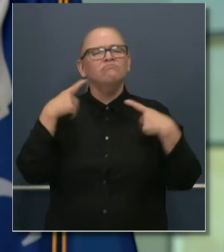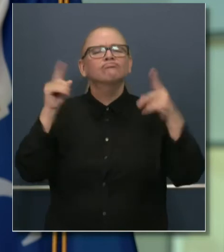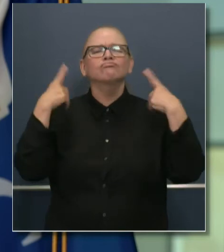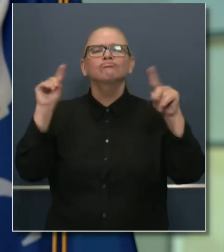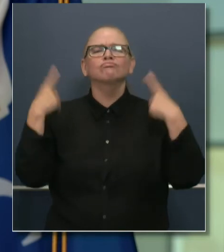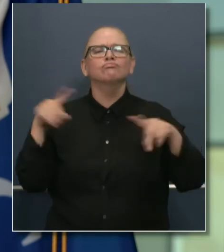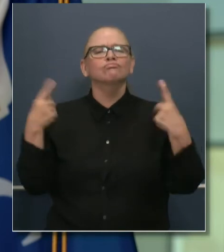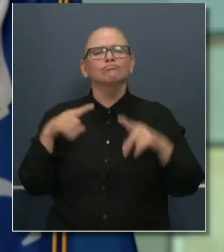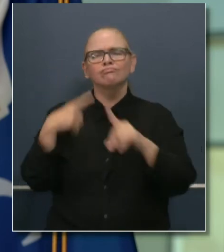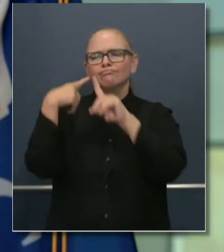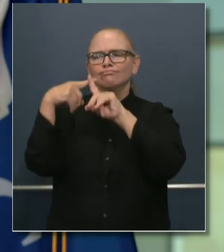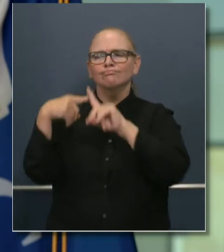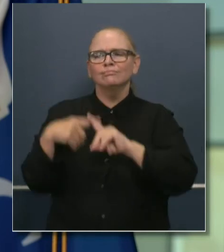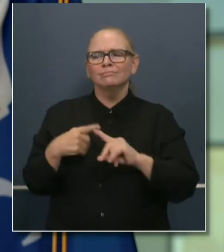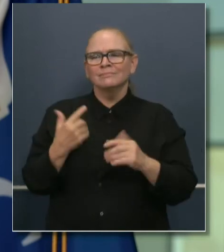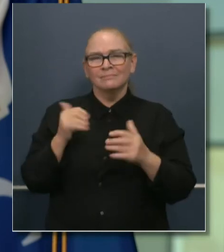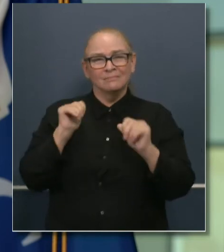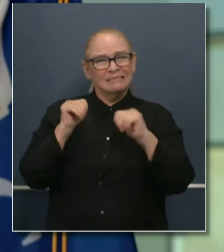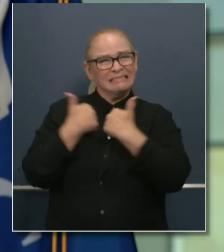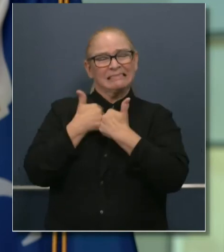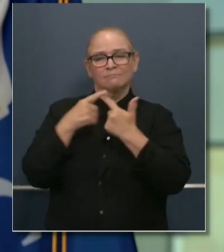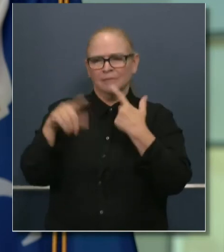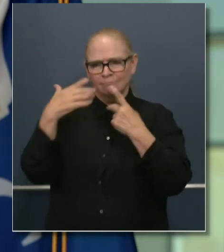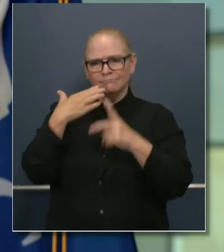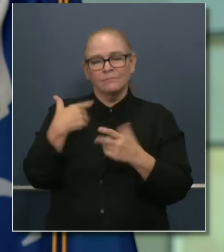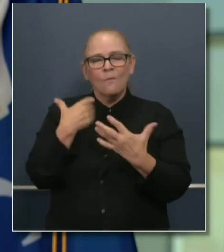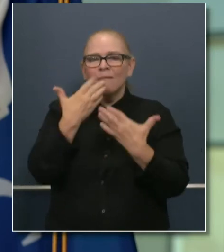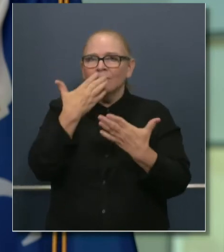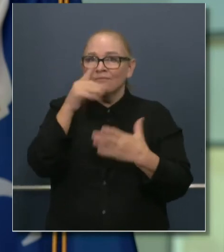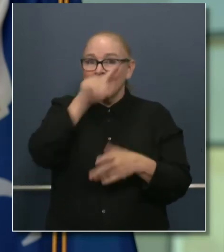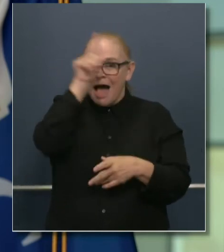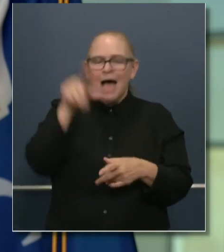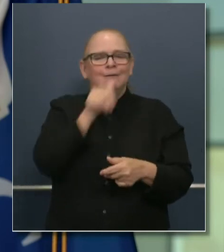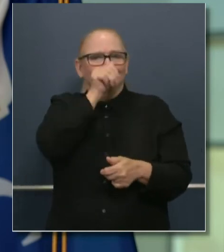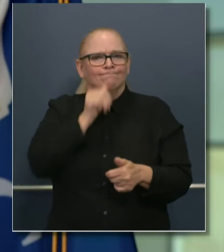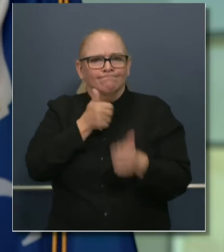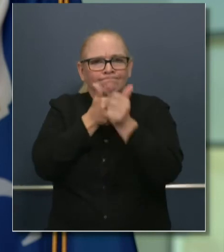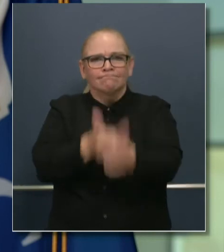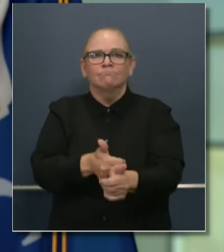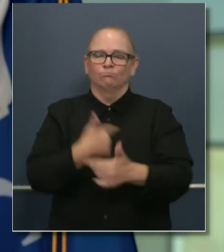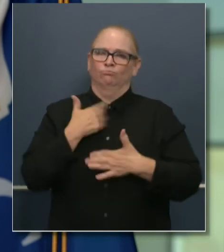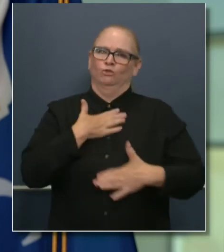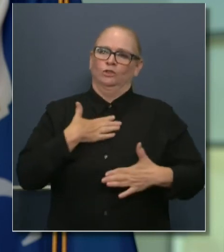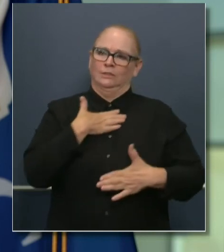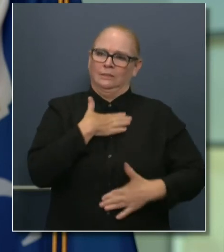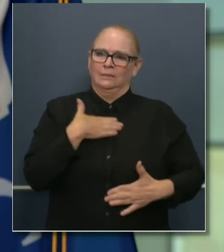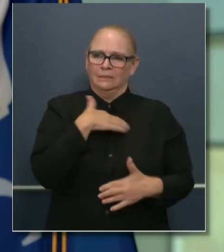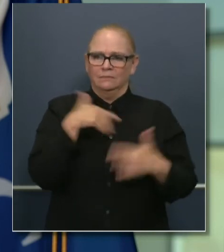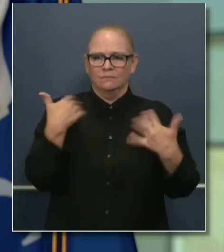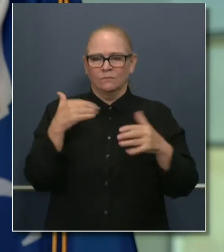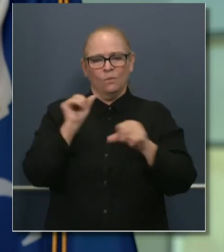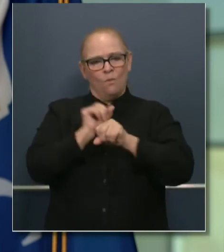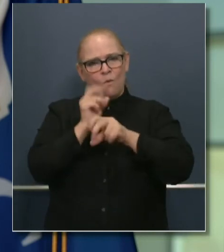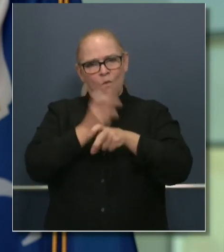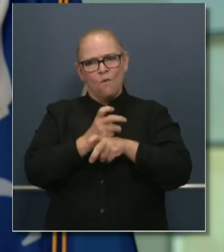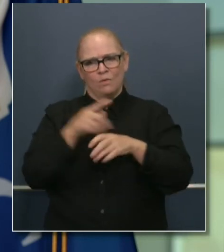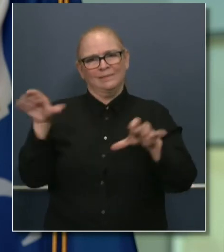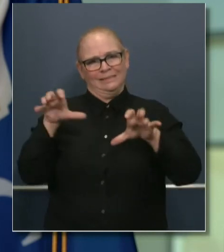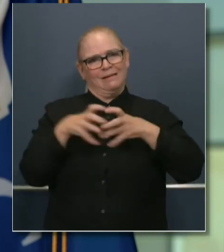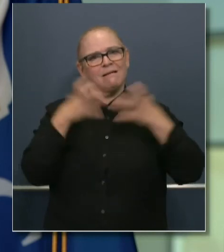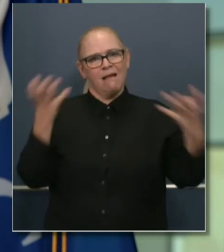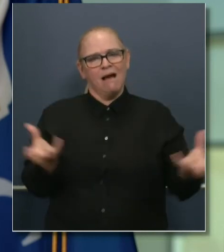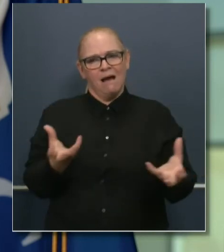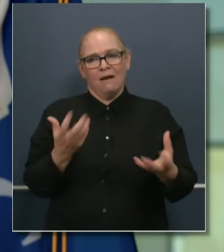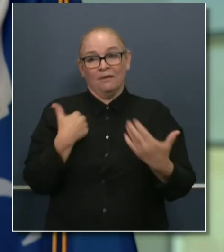circumstances, how grateful we are to all of you that are represented in that respect, and to all of